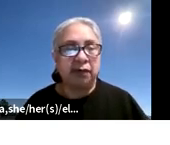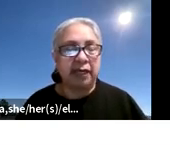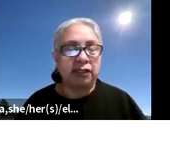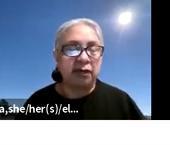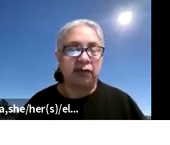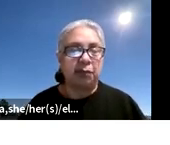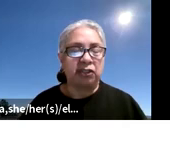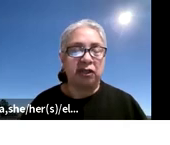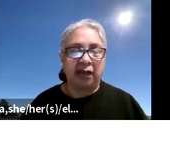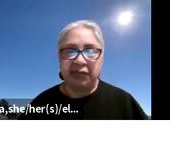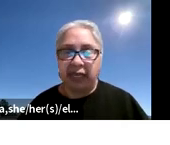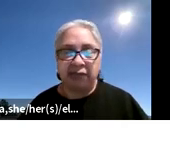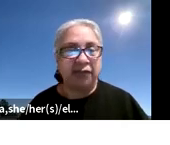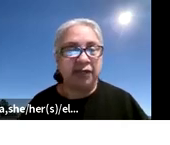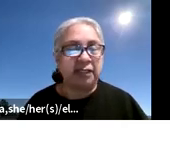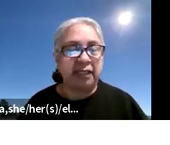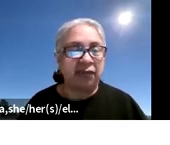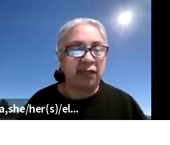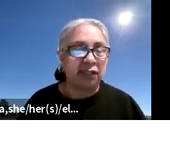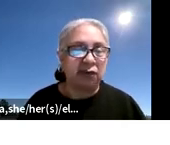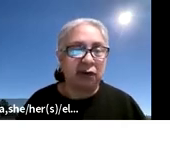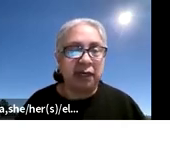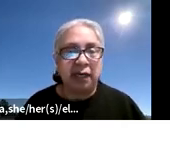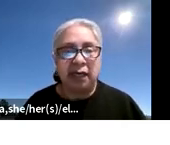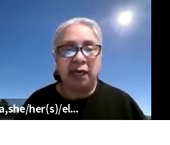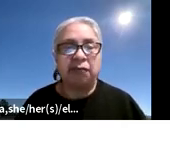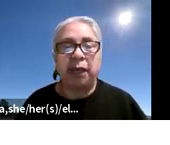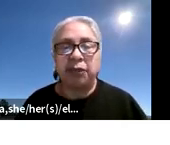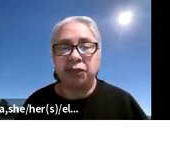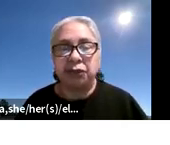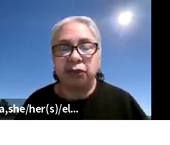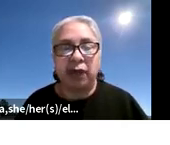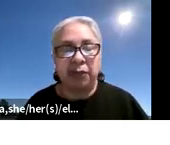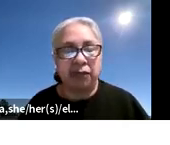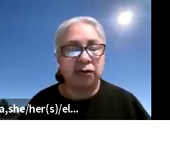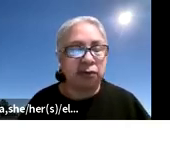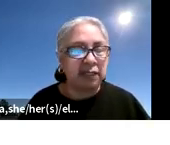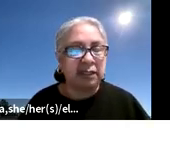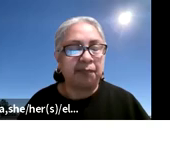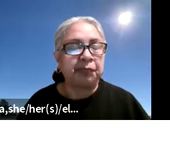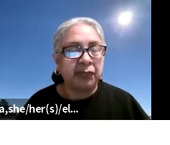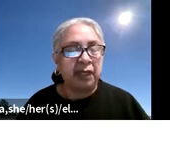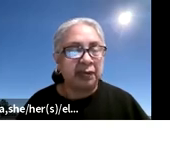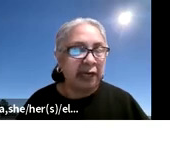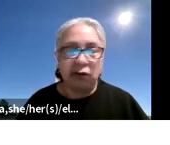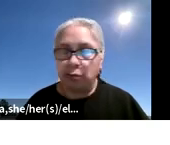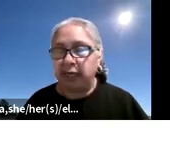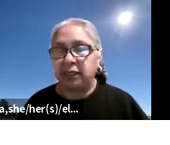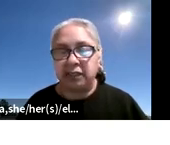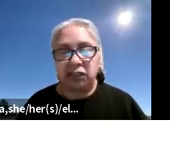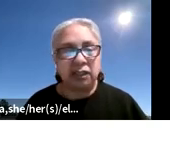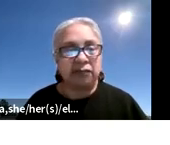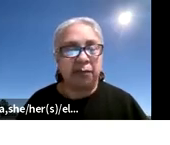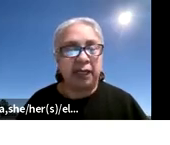Also, I don't have a picture, I'll have to add for the next Advocacy Corps, of my maternal grandmother, who is